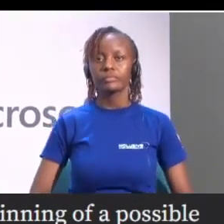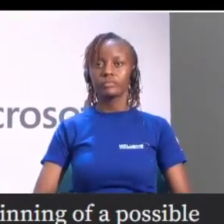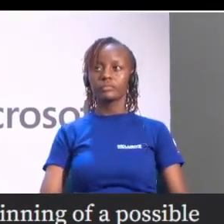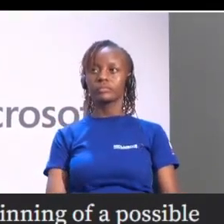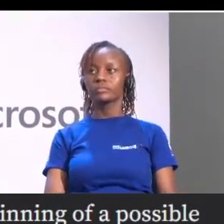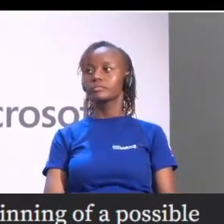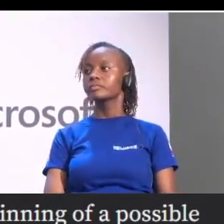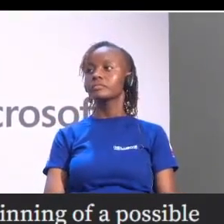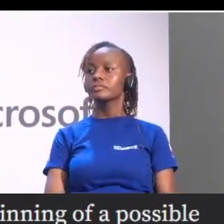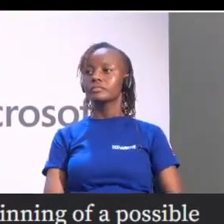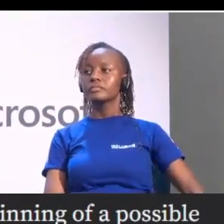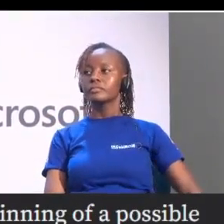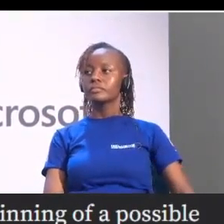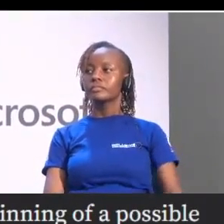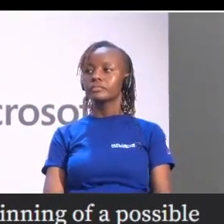Yeah.